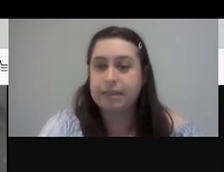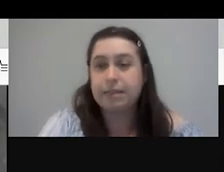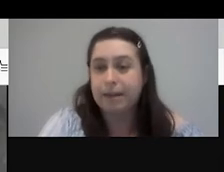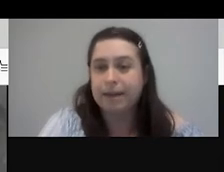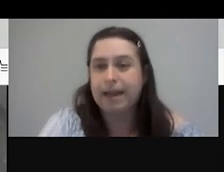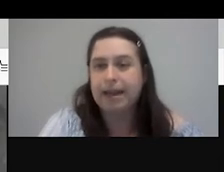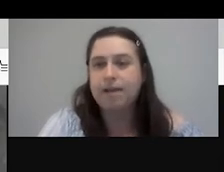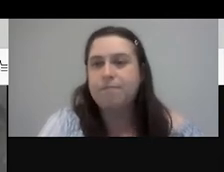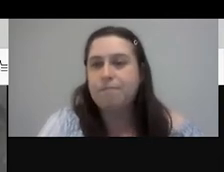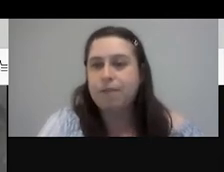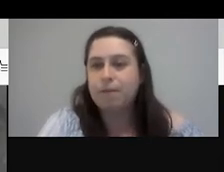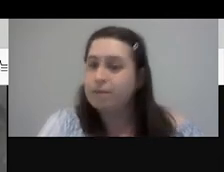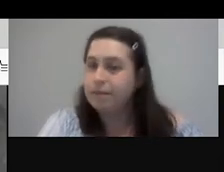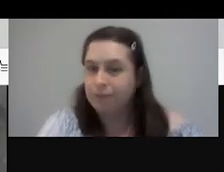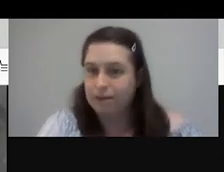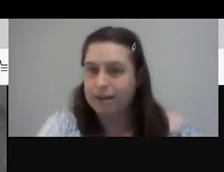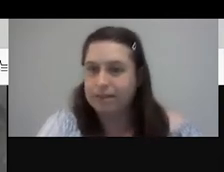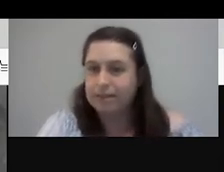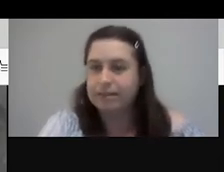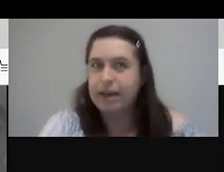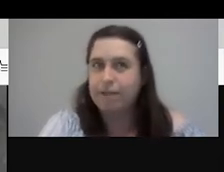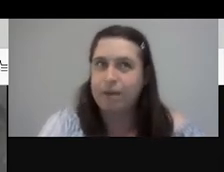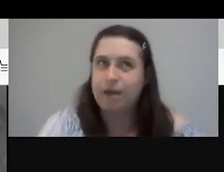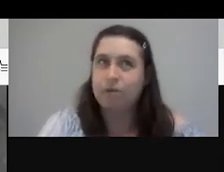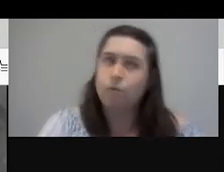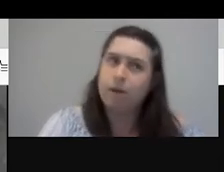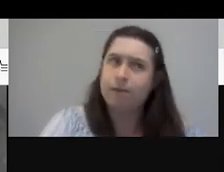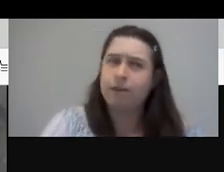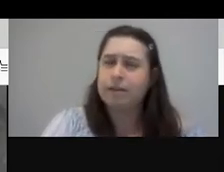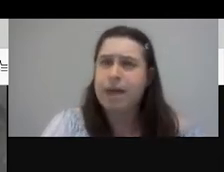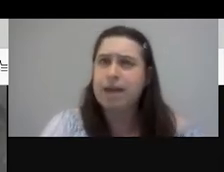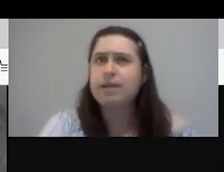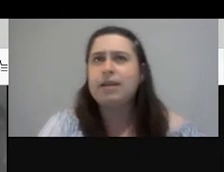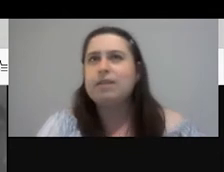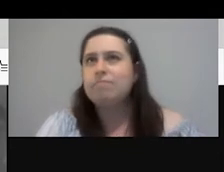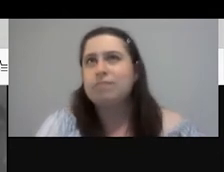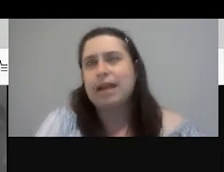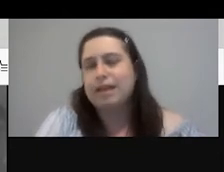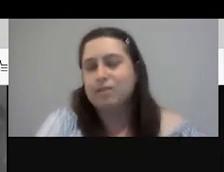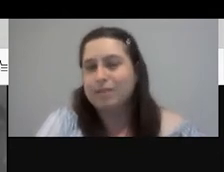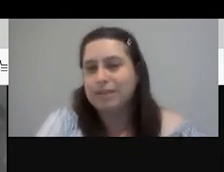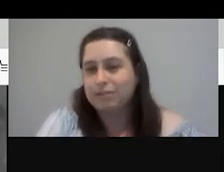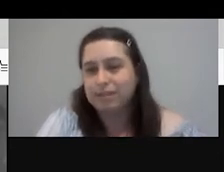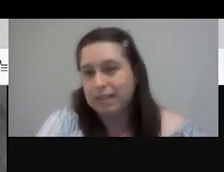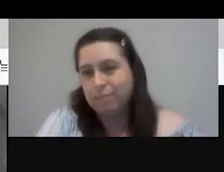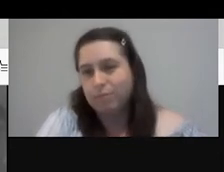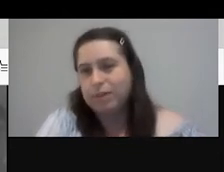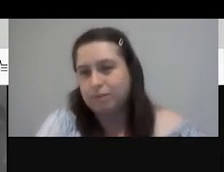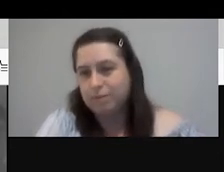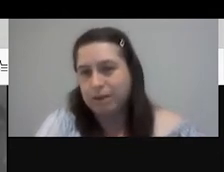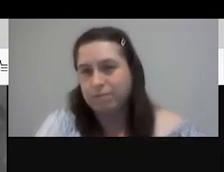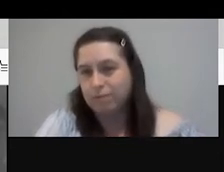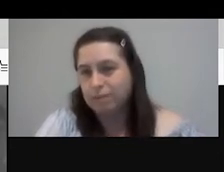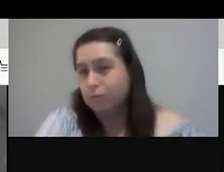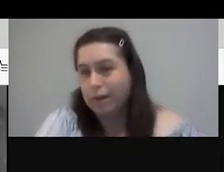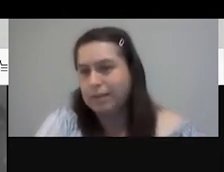said, typically museum curators have been white middle class men telling the stories that interested them, which have